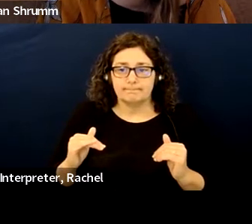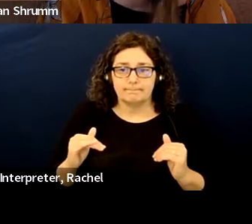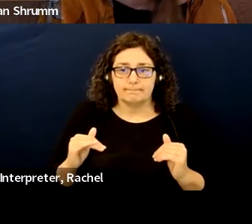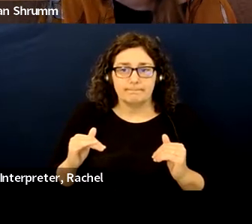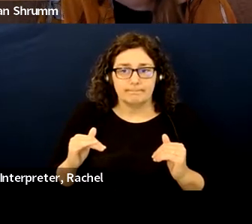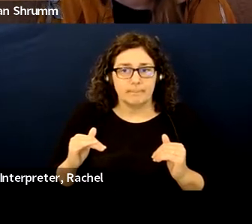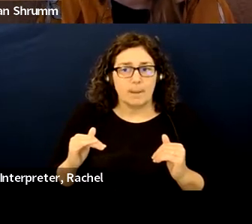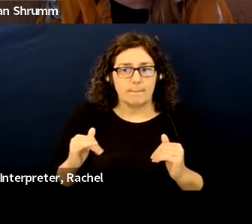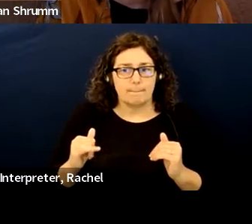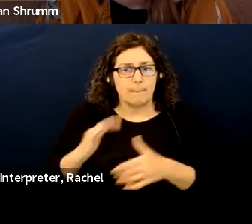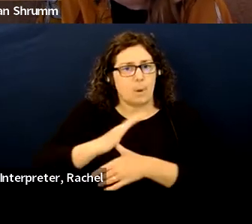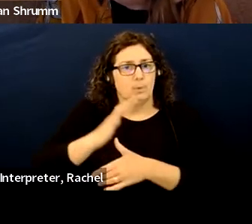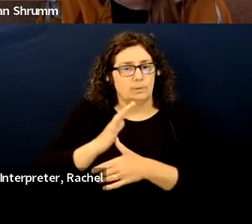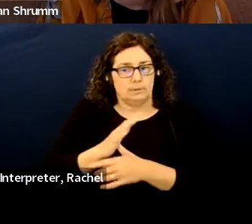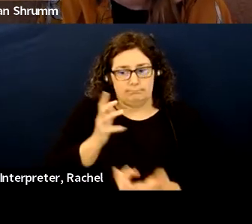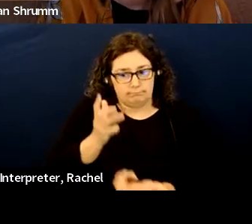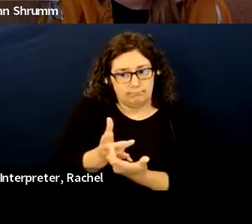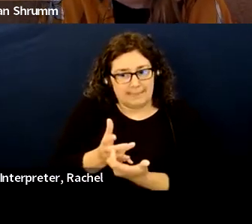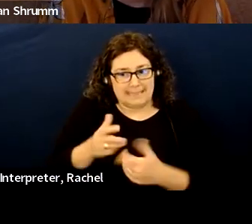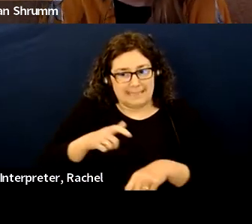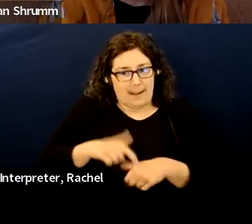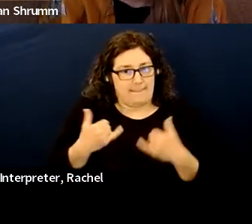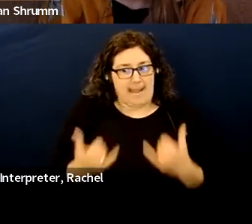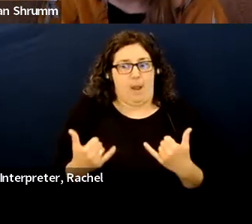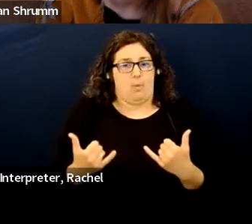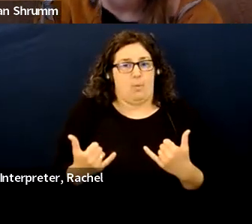but mostly relevant to our communities today.